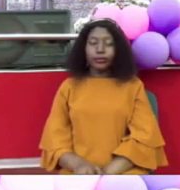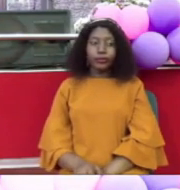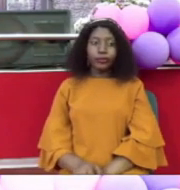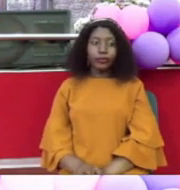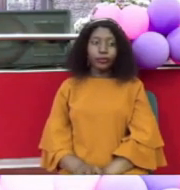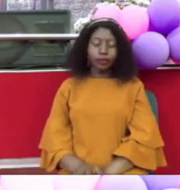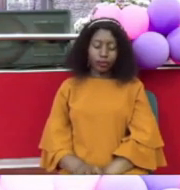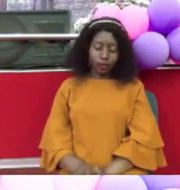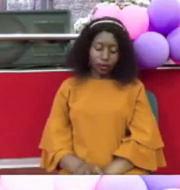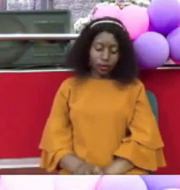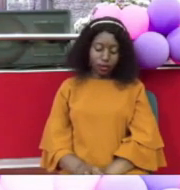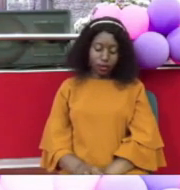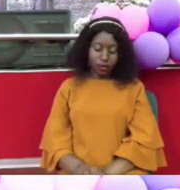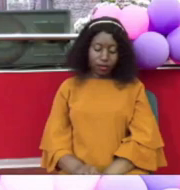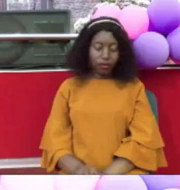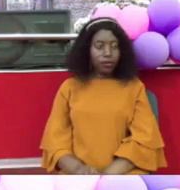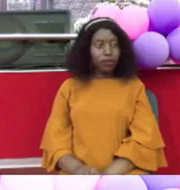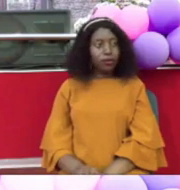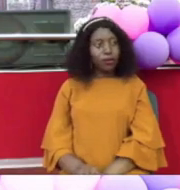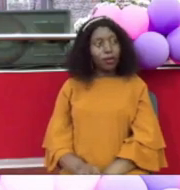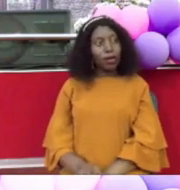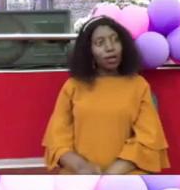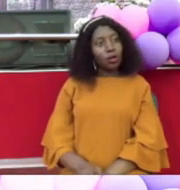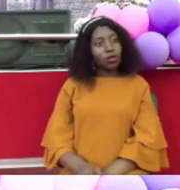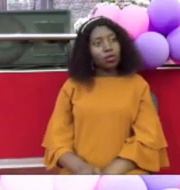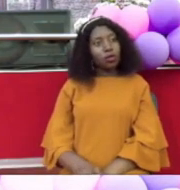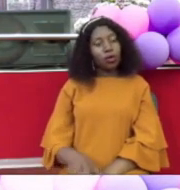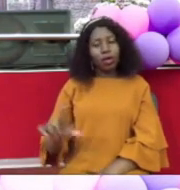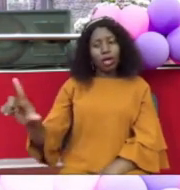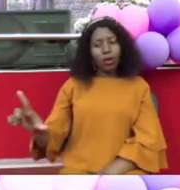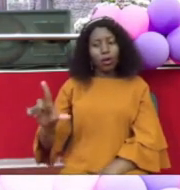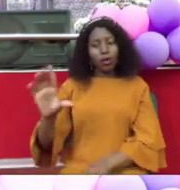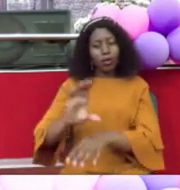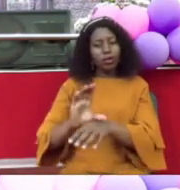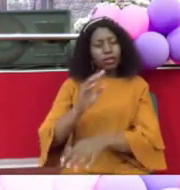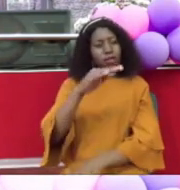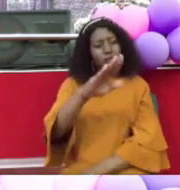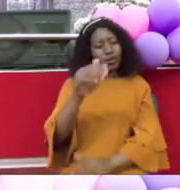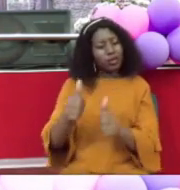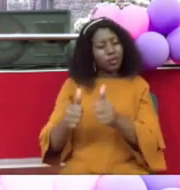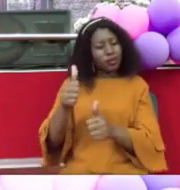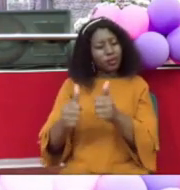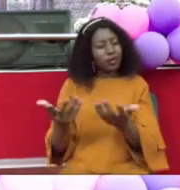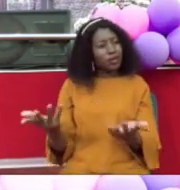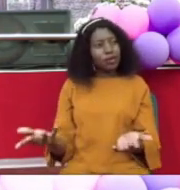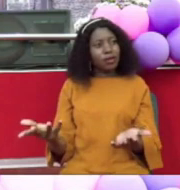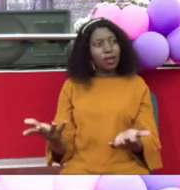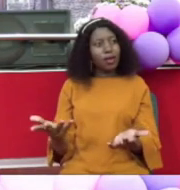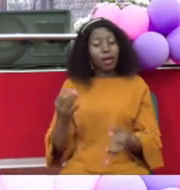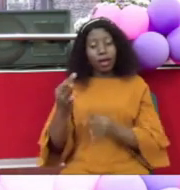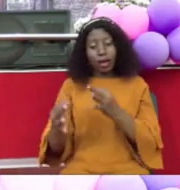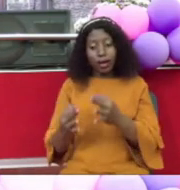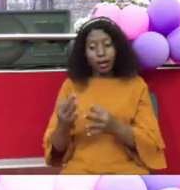unashiriki. So what is your local church? Kwa hivyo kanisa yako ni gani? If this is your local church, ma